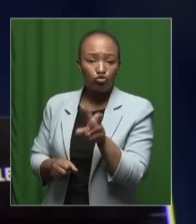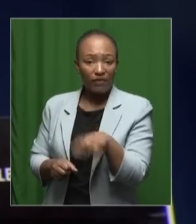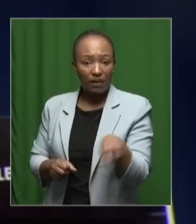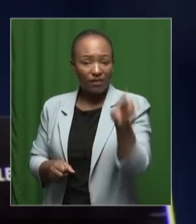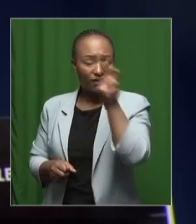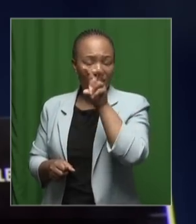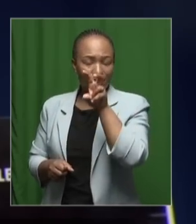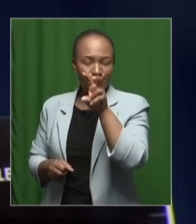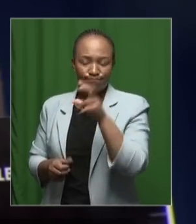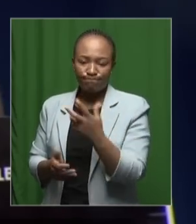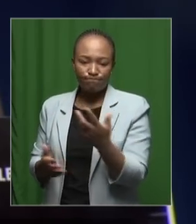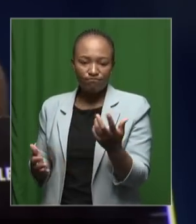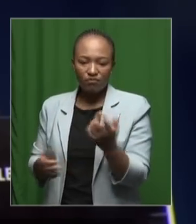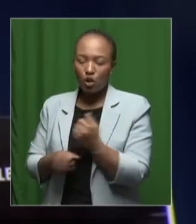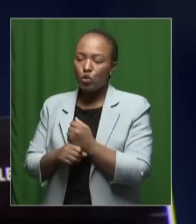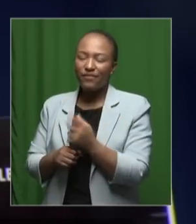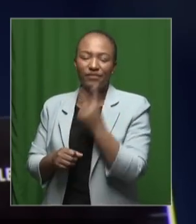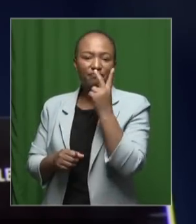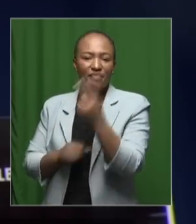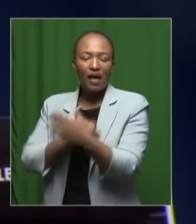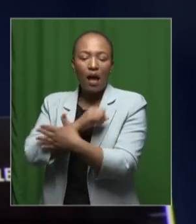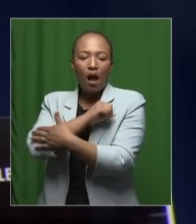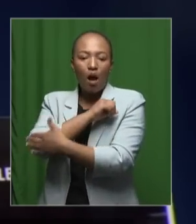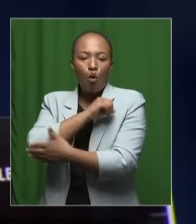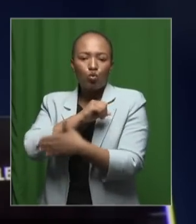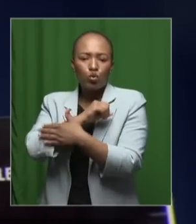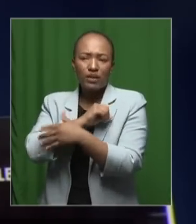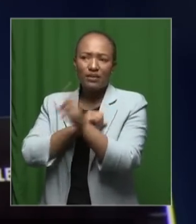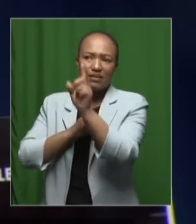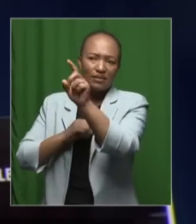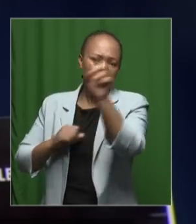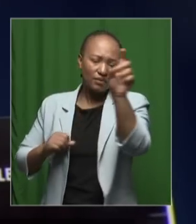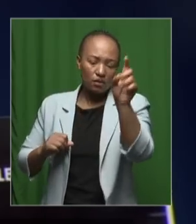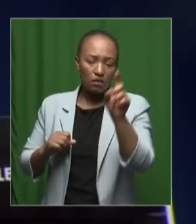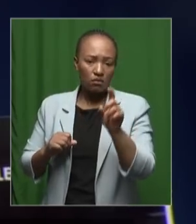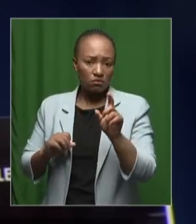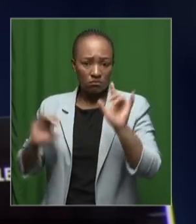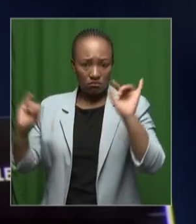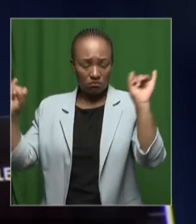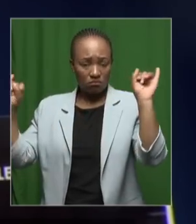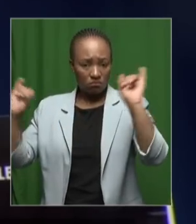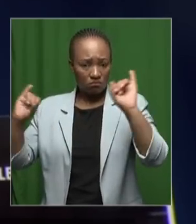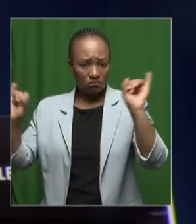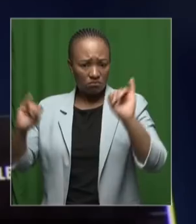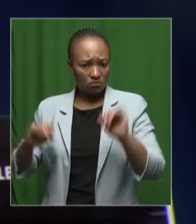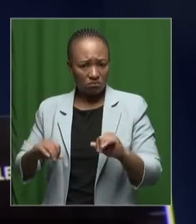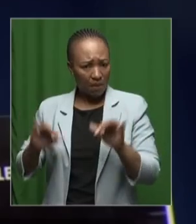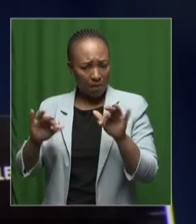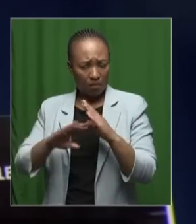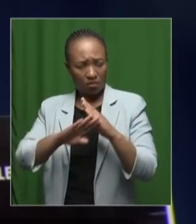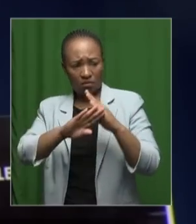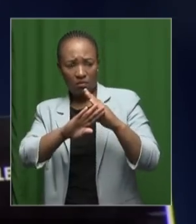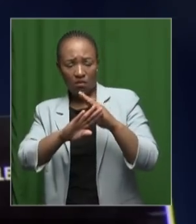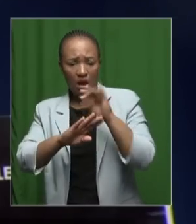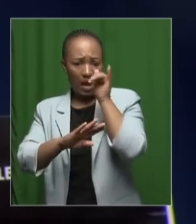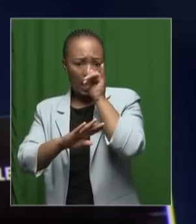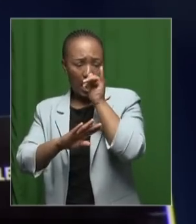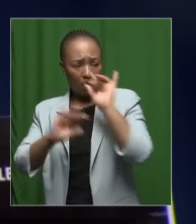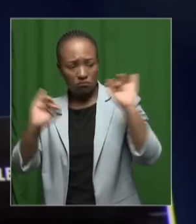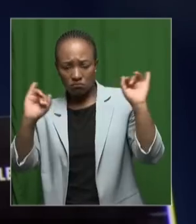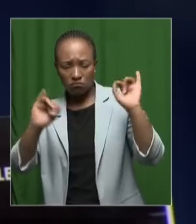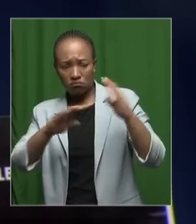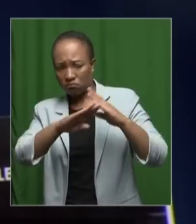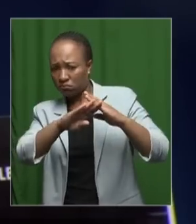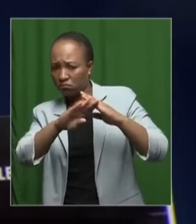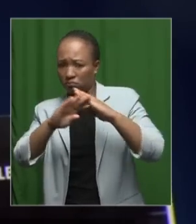see how other countries are serious about fighting crime. Mr. Mani